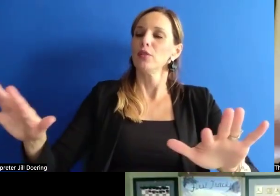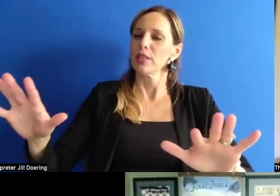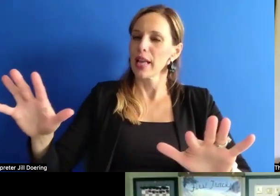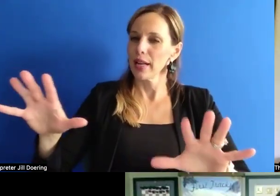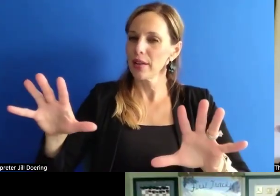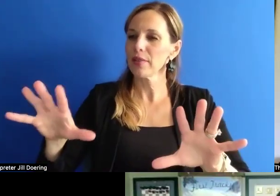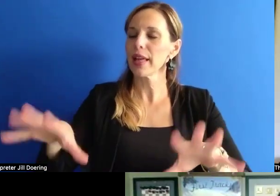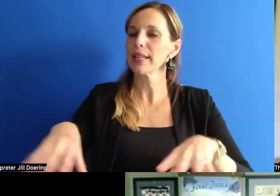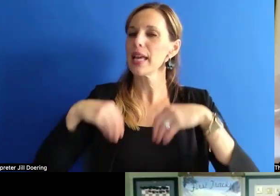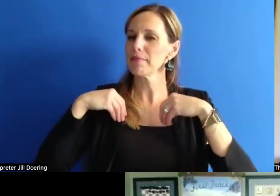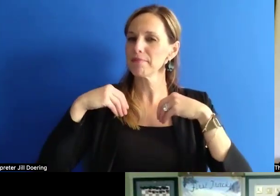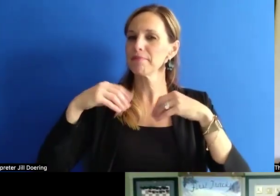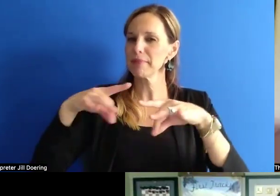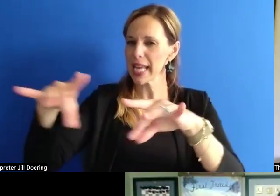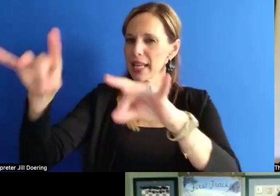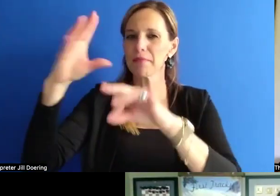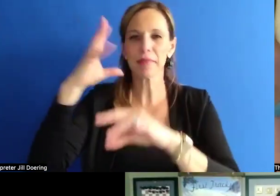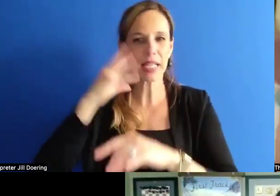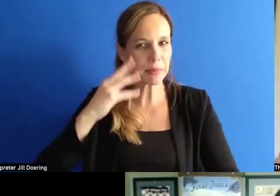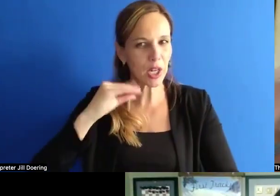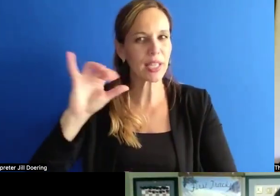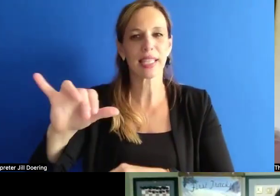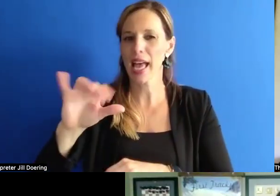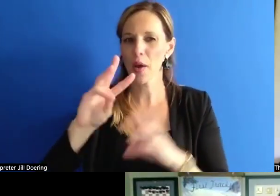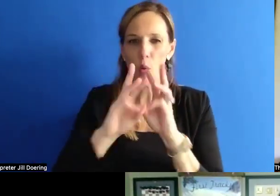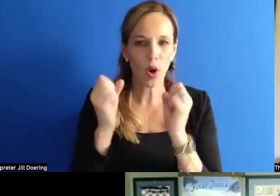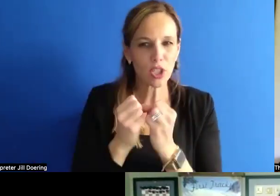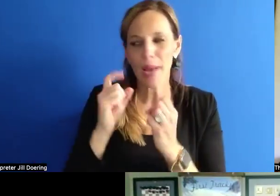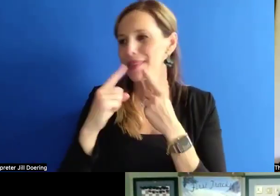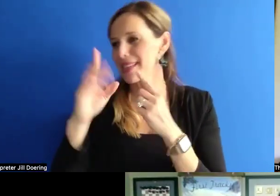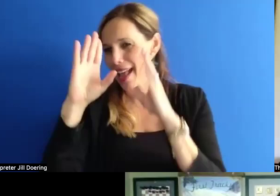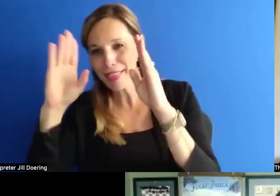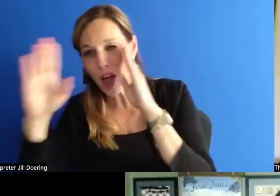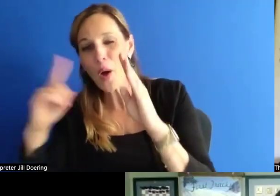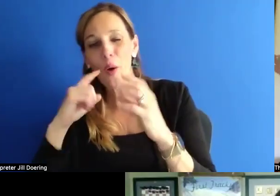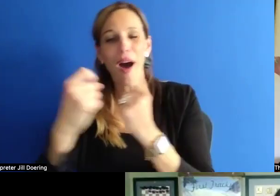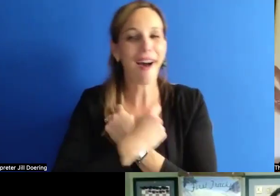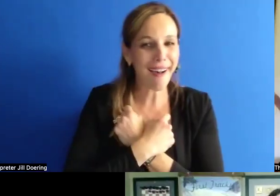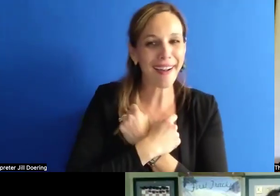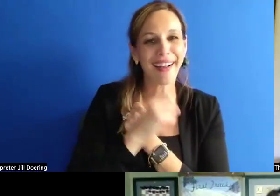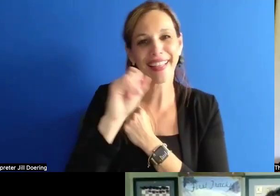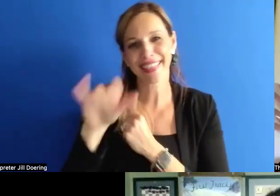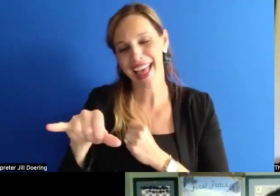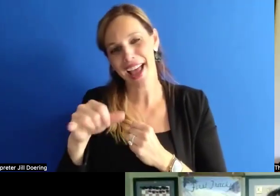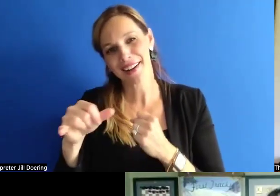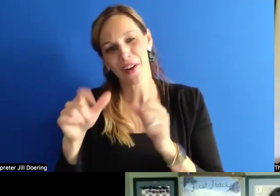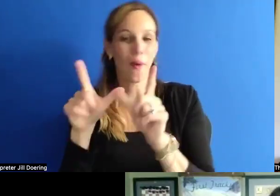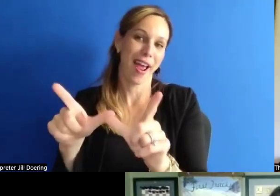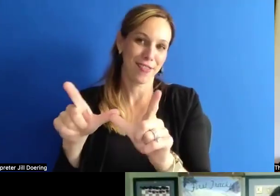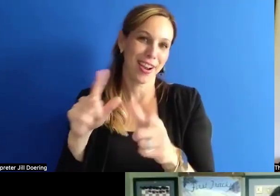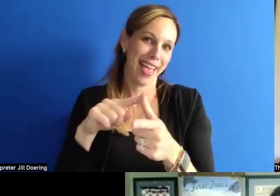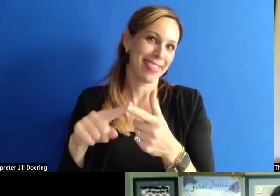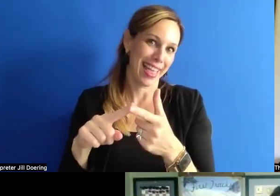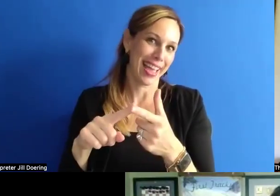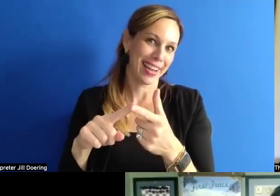all, do a little bit of workshop. Hi, give everybody a hug, whatever. And then I'll go crazy